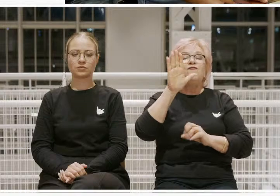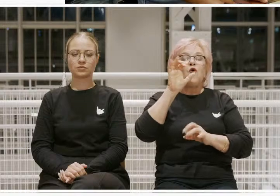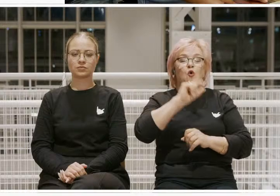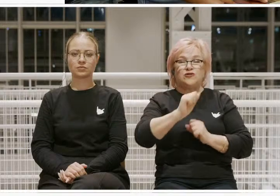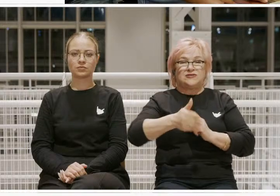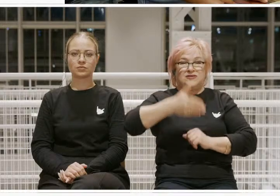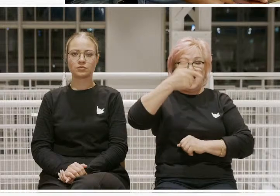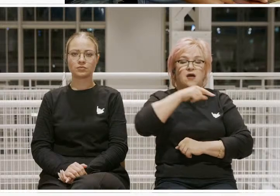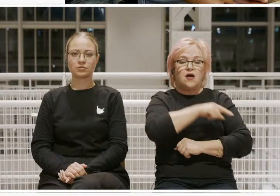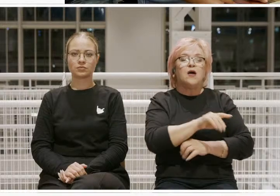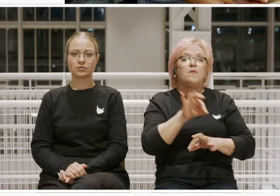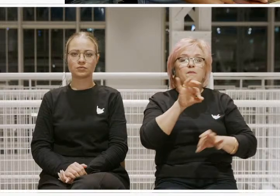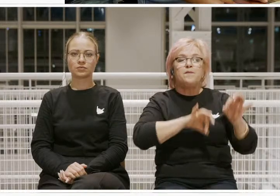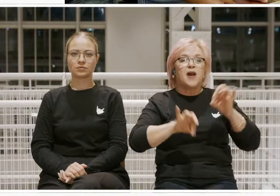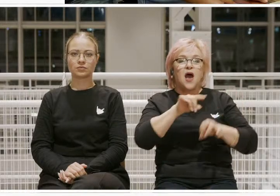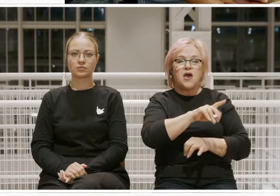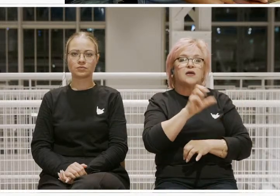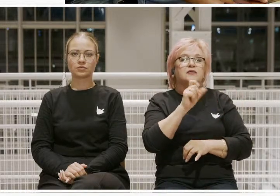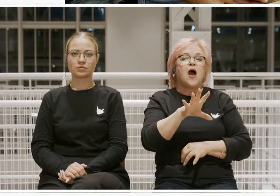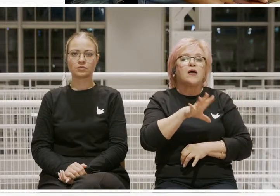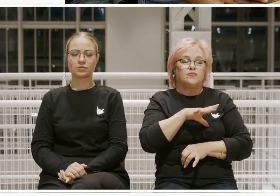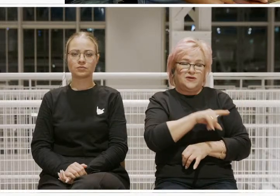So,